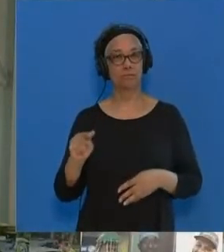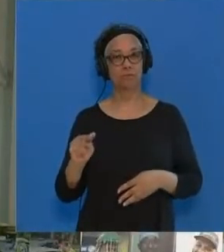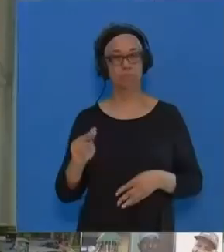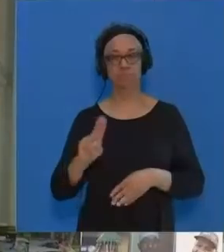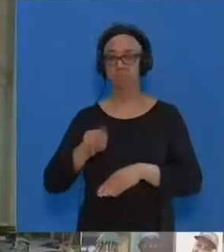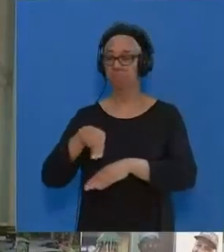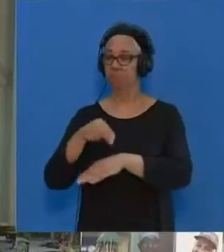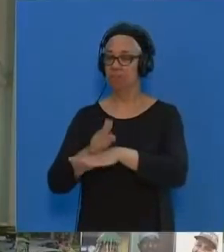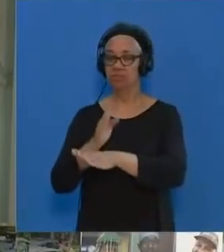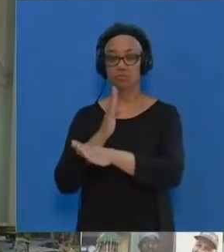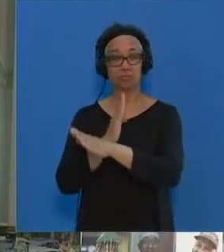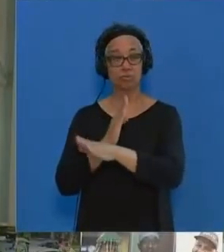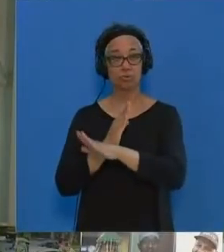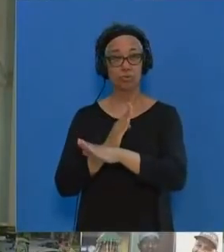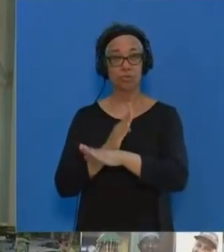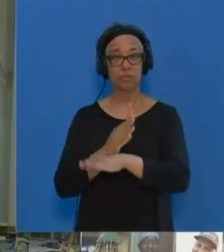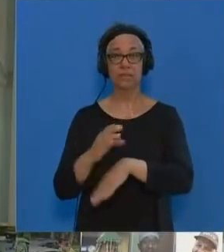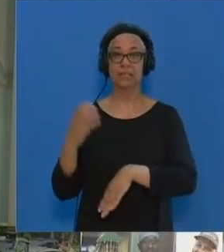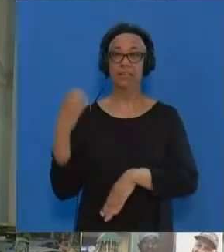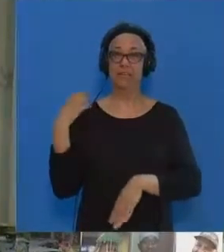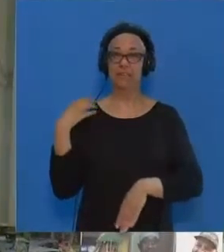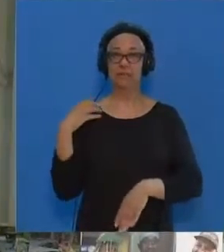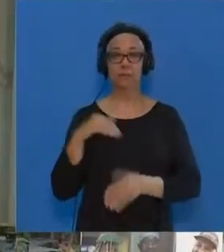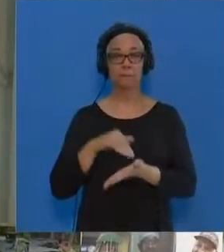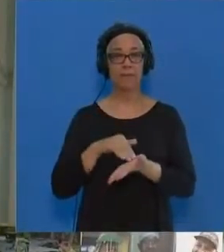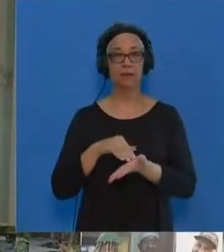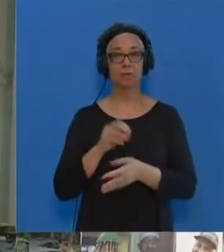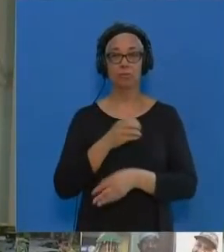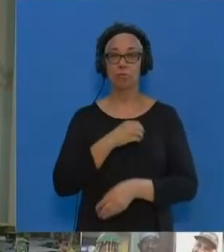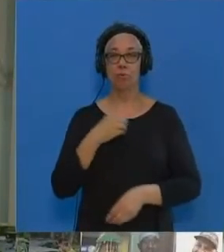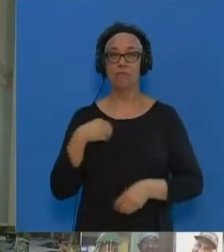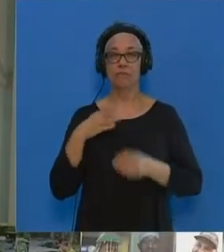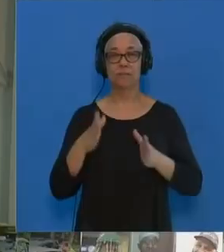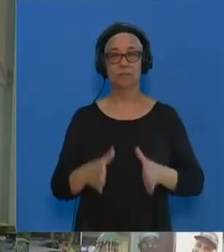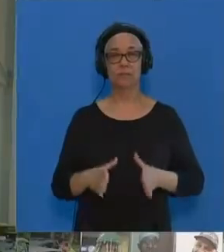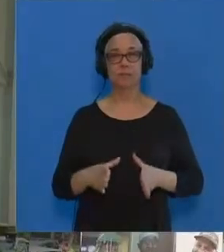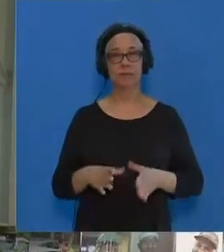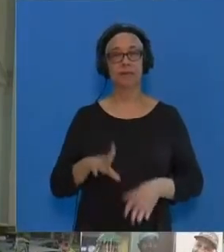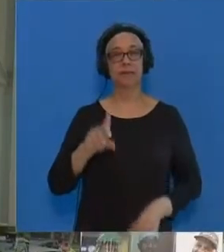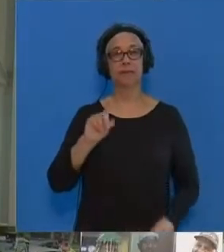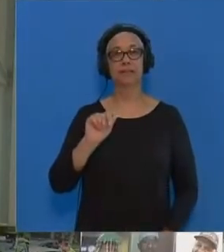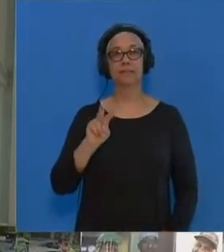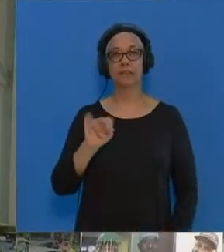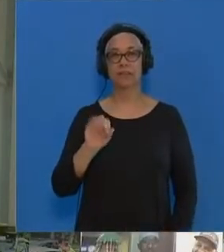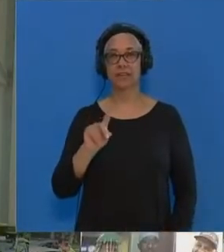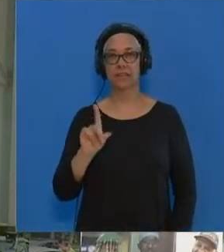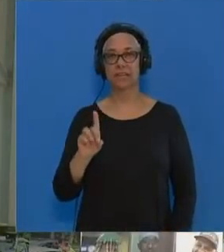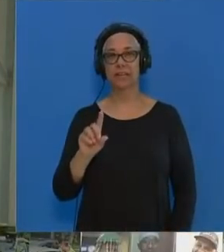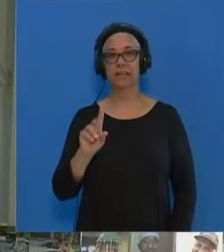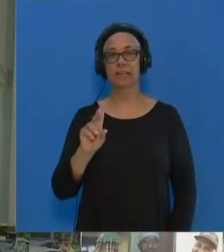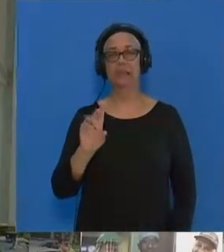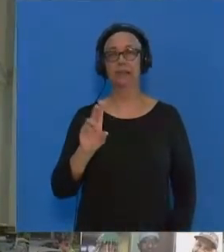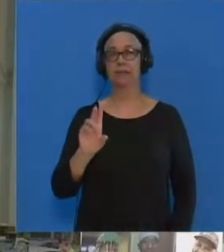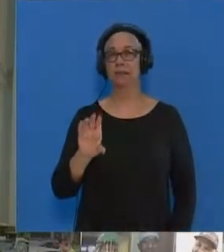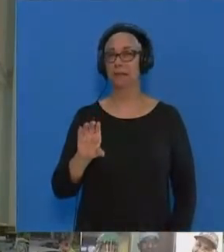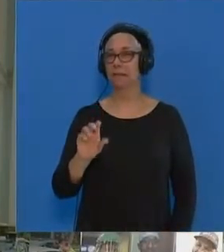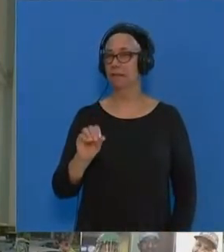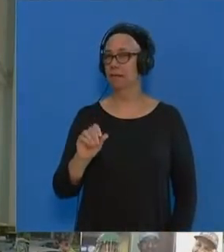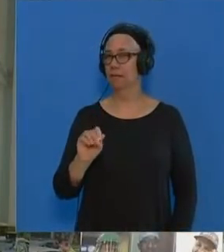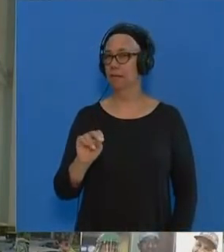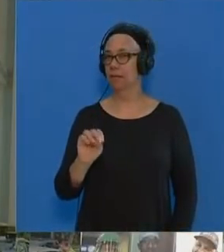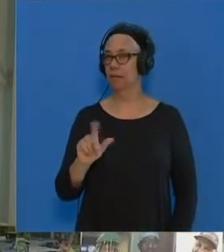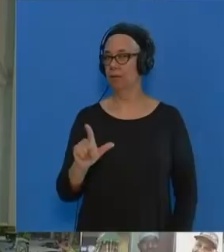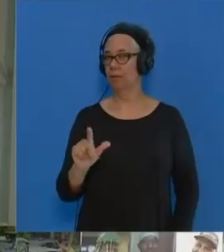Minister Wayne Keynes, the Chief Medical Officer, Dr. Cheryl Peak Ball, and Mr. David Kendall, Director of the Department of Health, are all available to answer